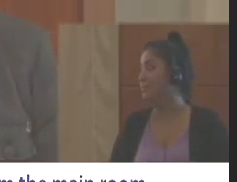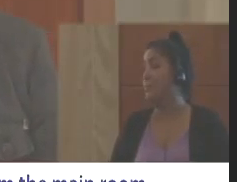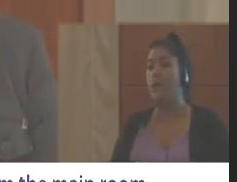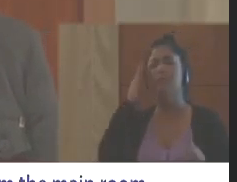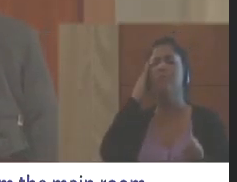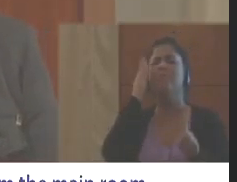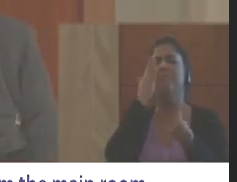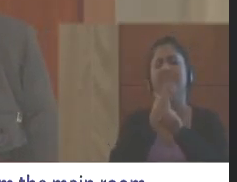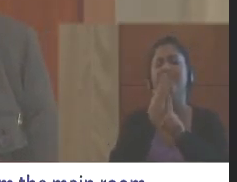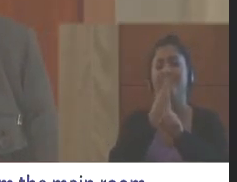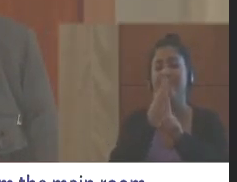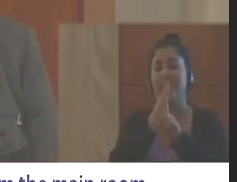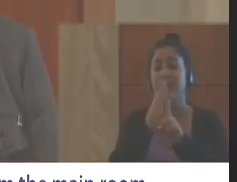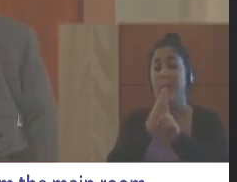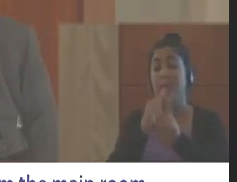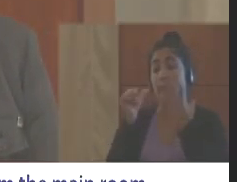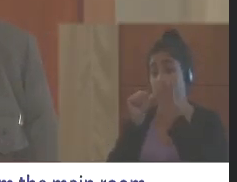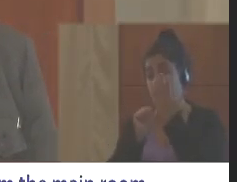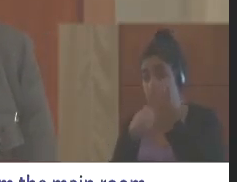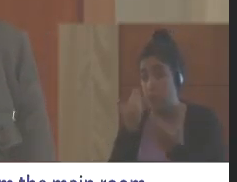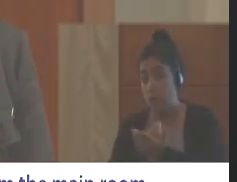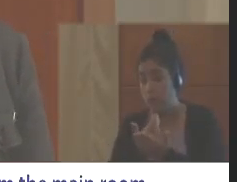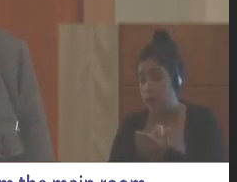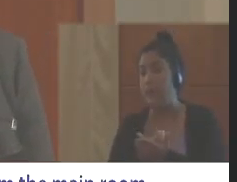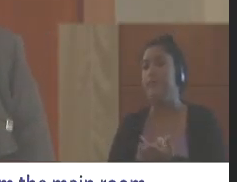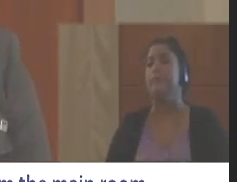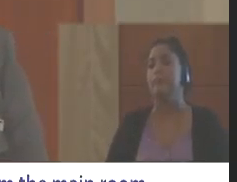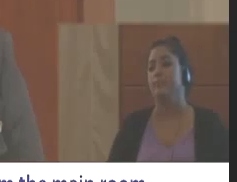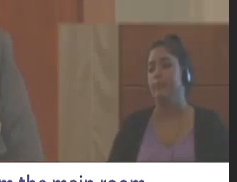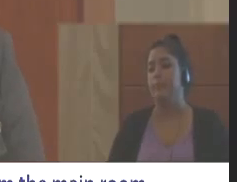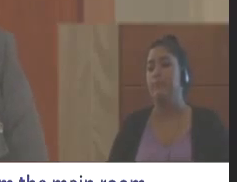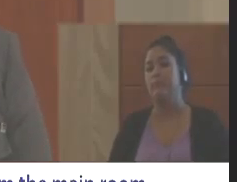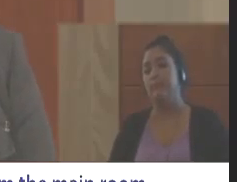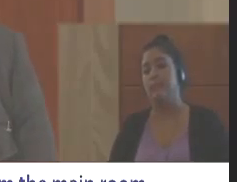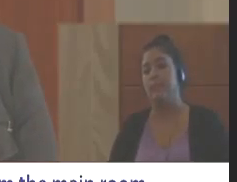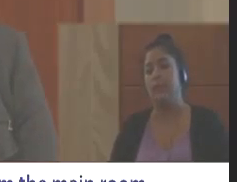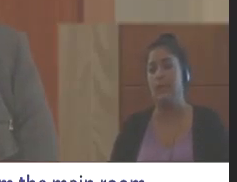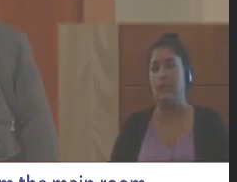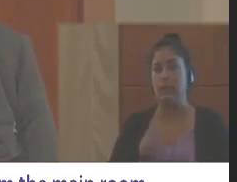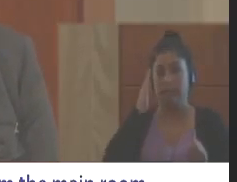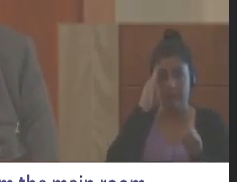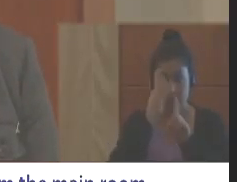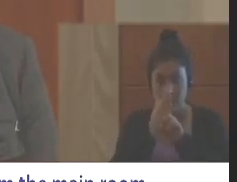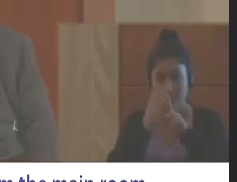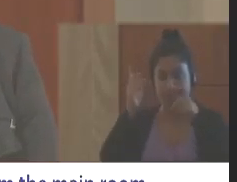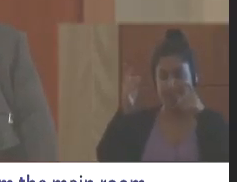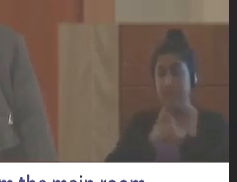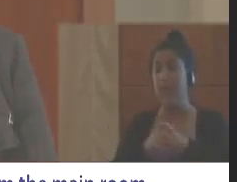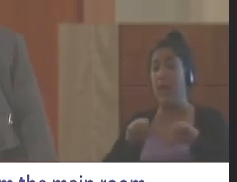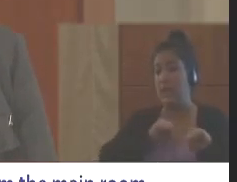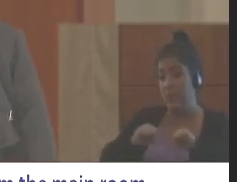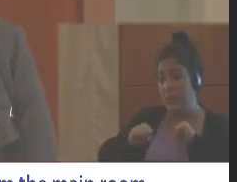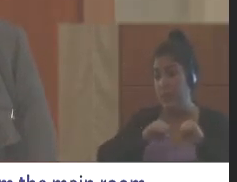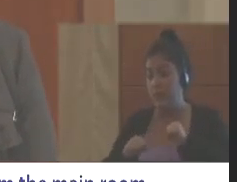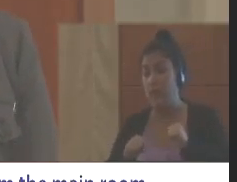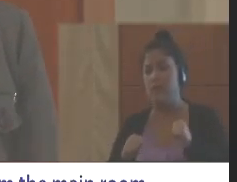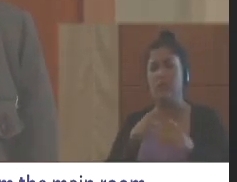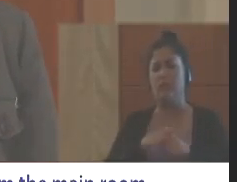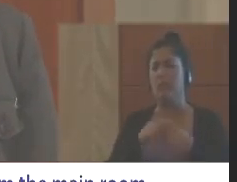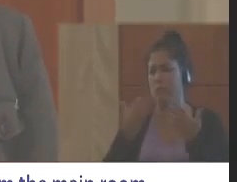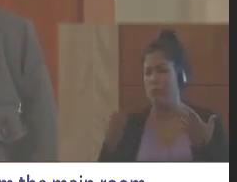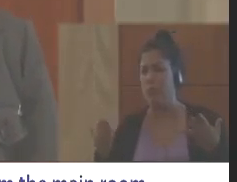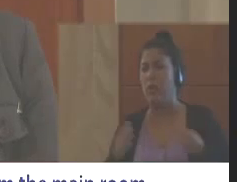Thus, our objective from the Ministry of Economy was not to lose fiscal stability facing